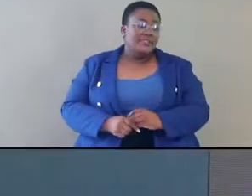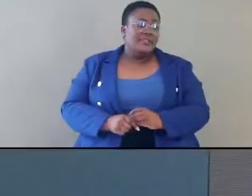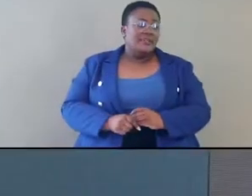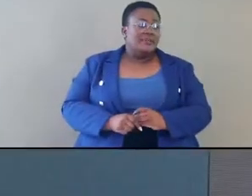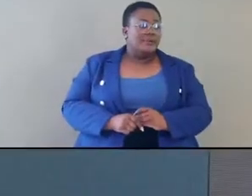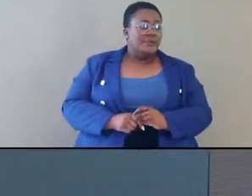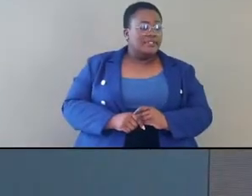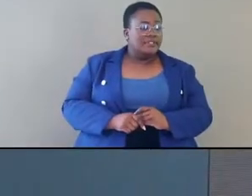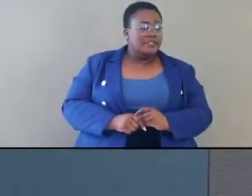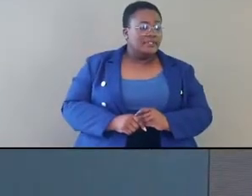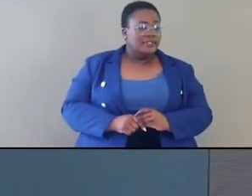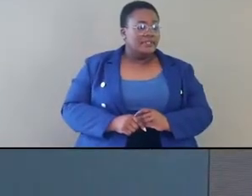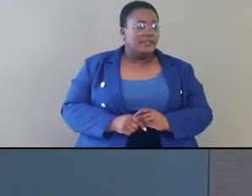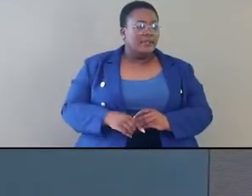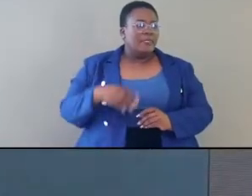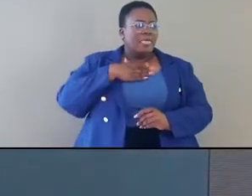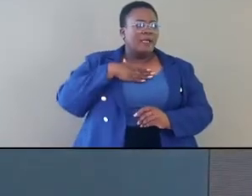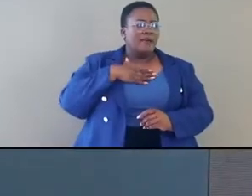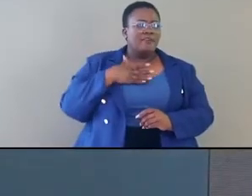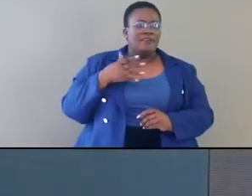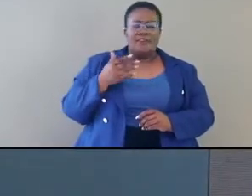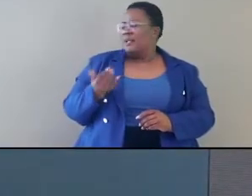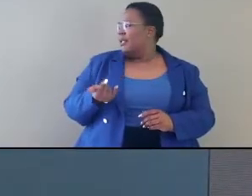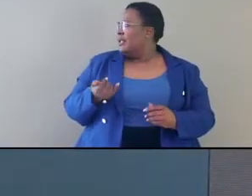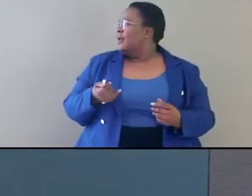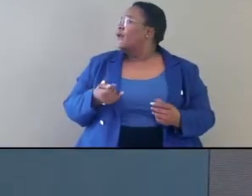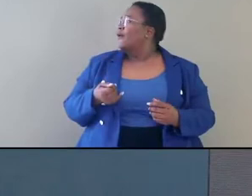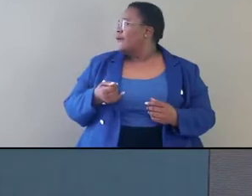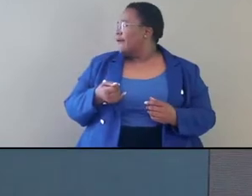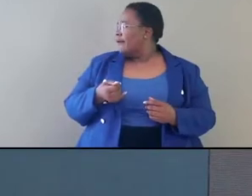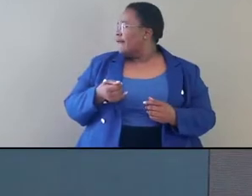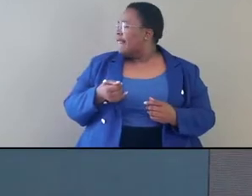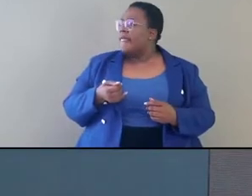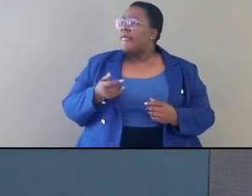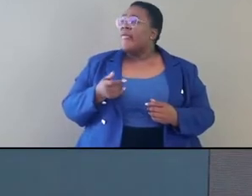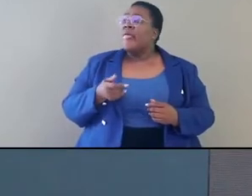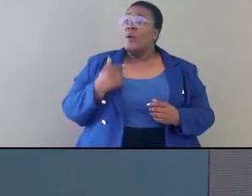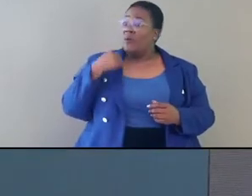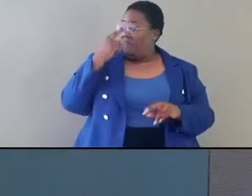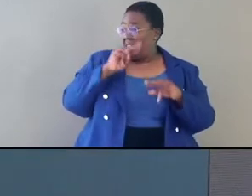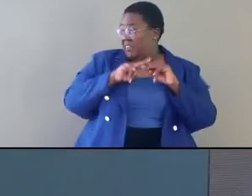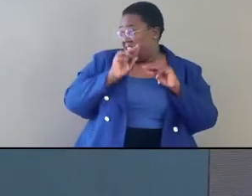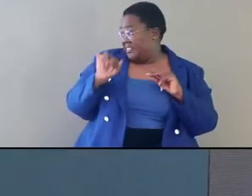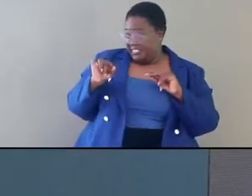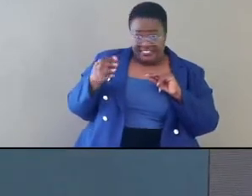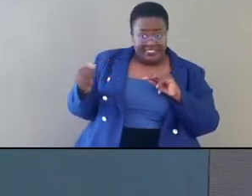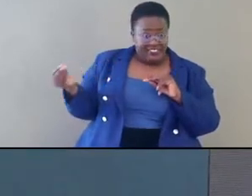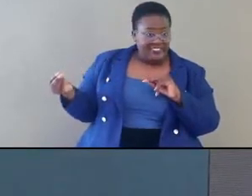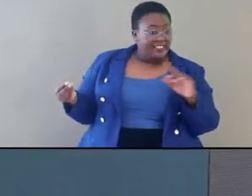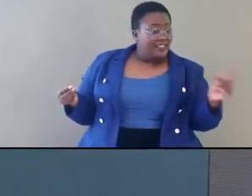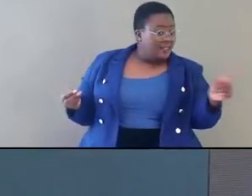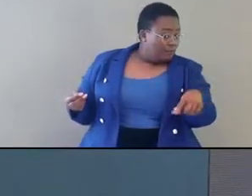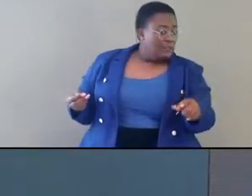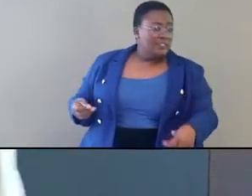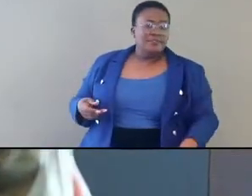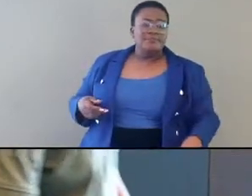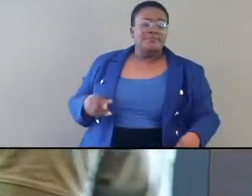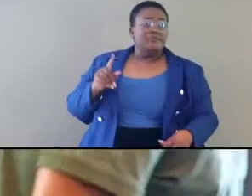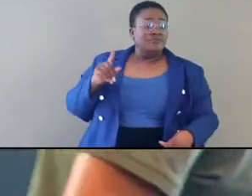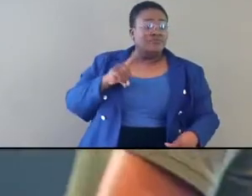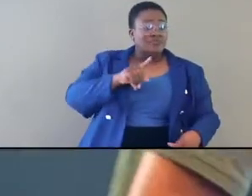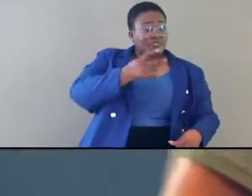I felt like I went back to school I told you we're having fun right just ask the person next year are you still having fun